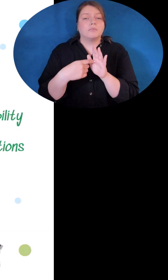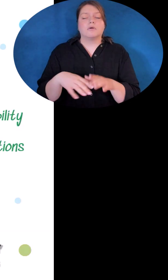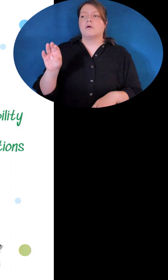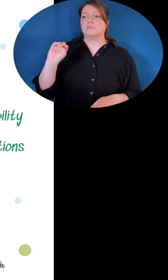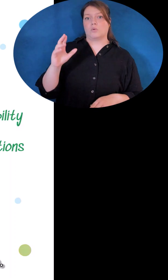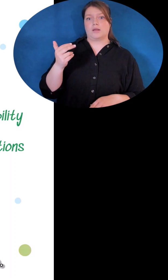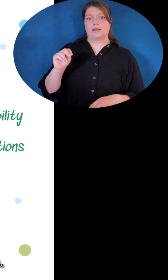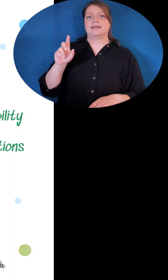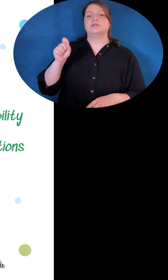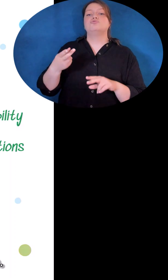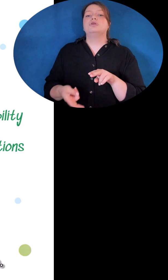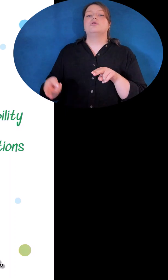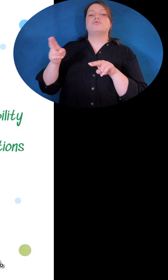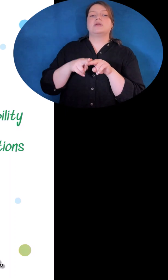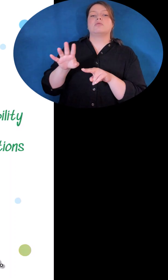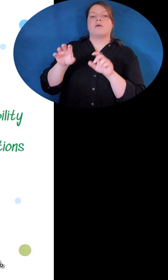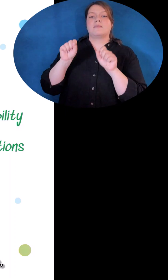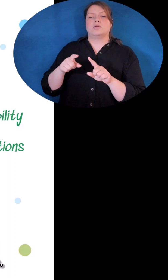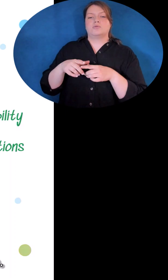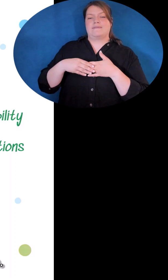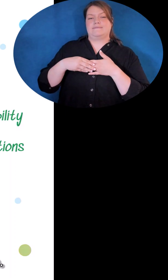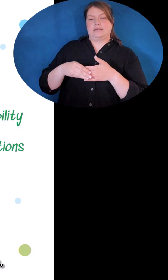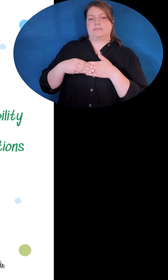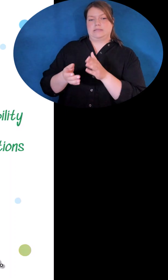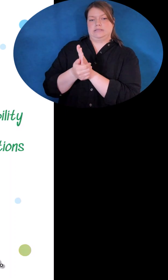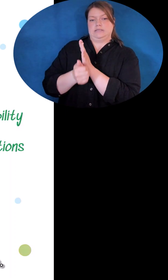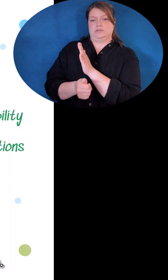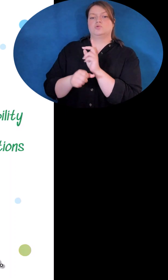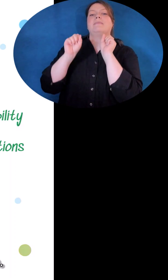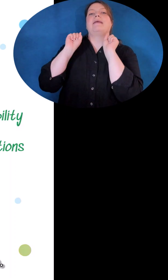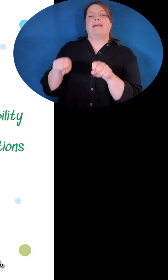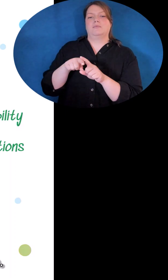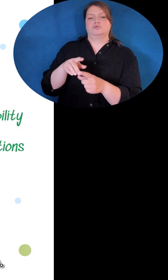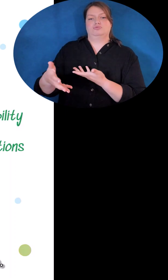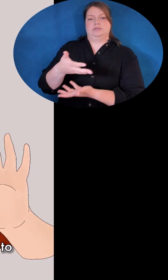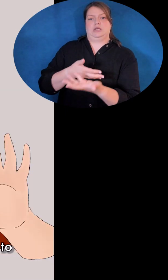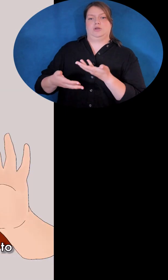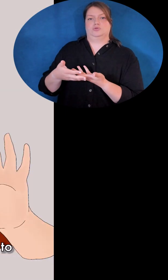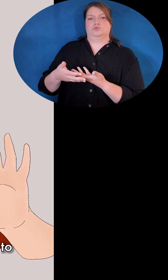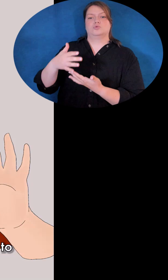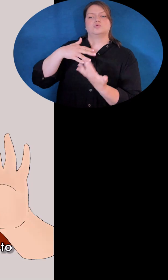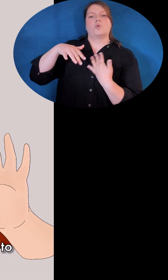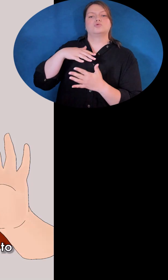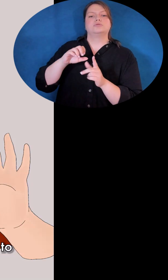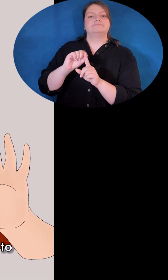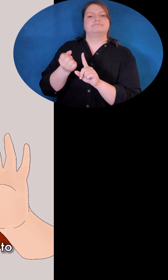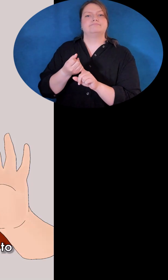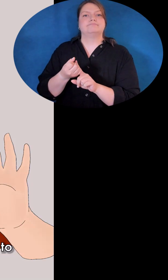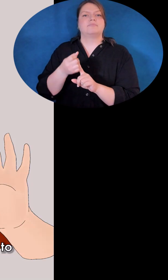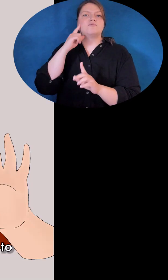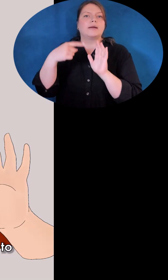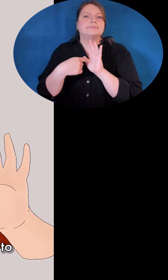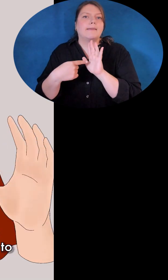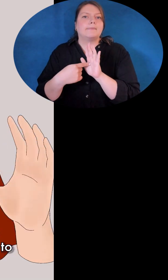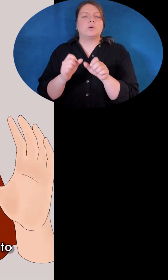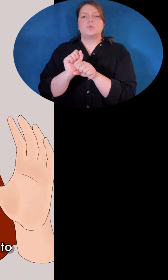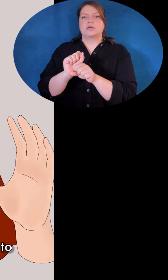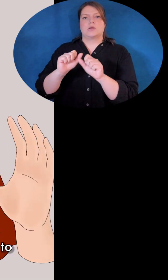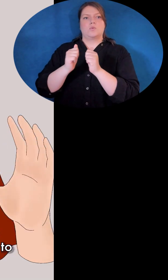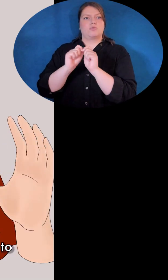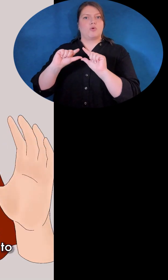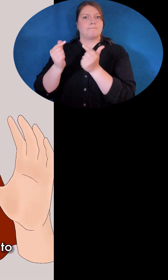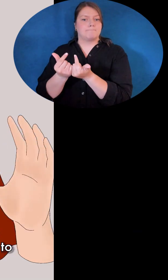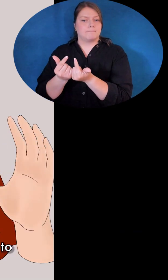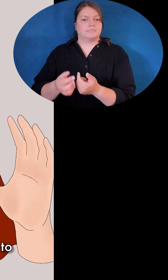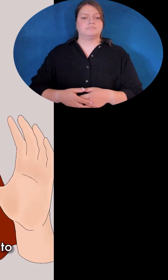flexibility skills to be able to engage in social situations like working in groups. It is important when asking the whys to